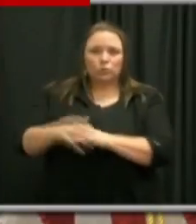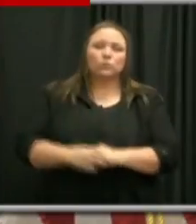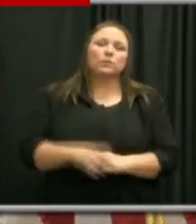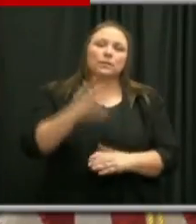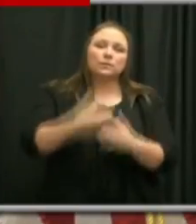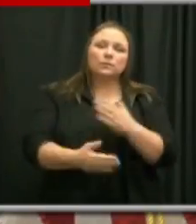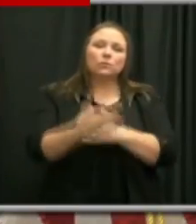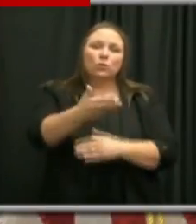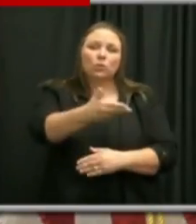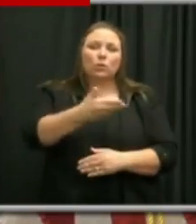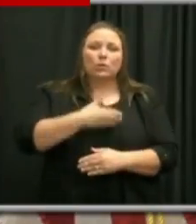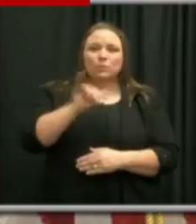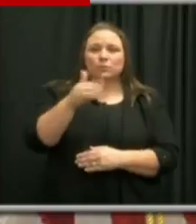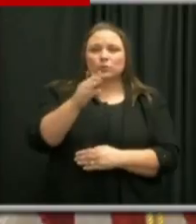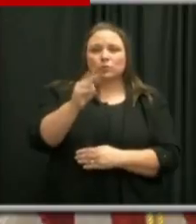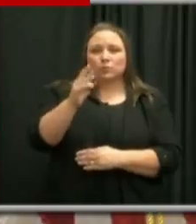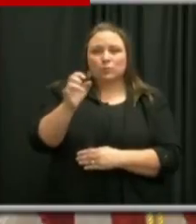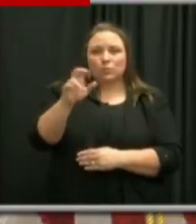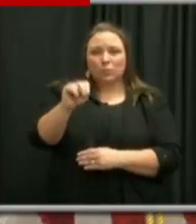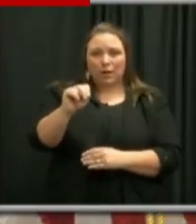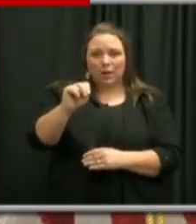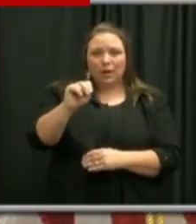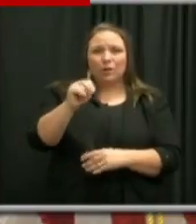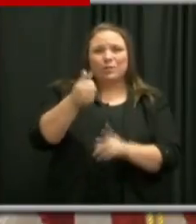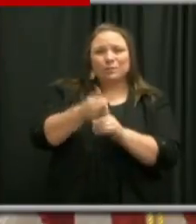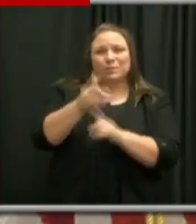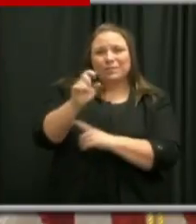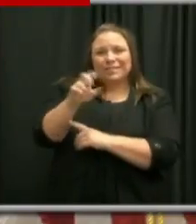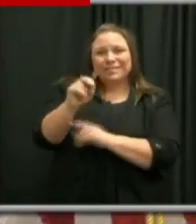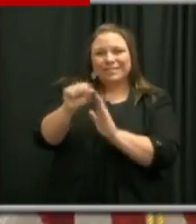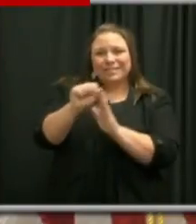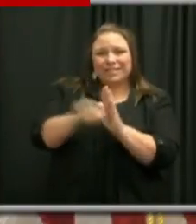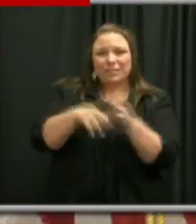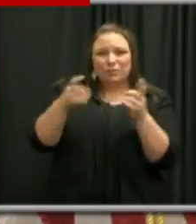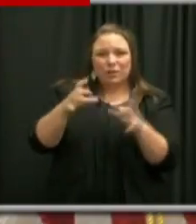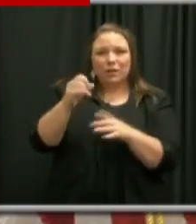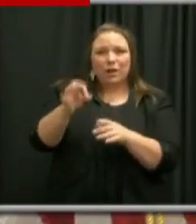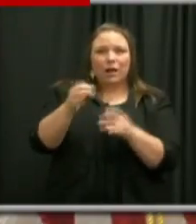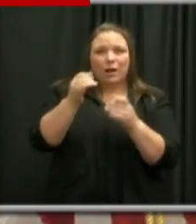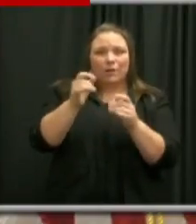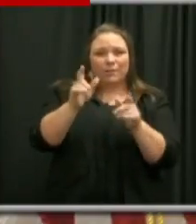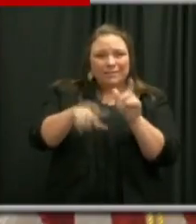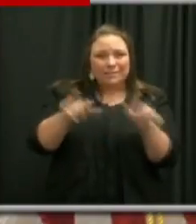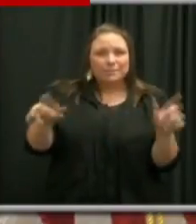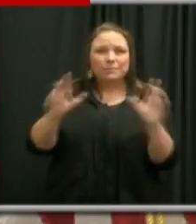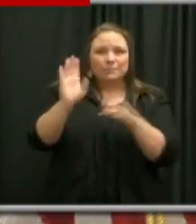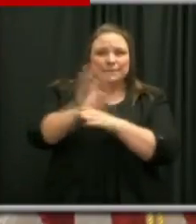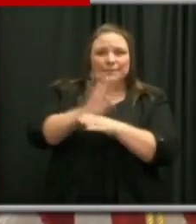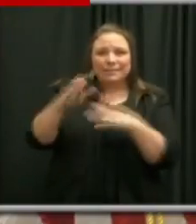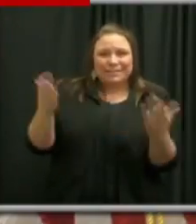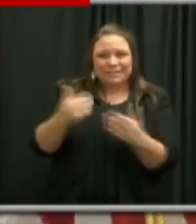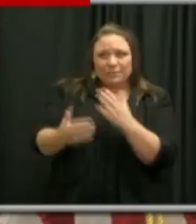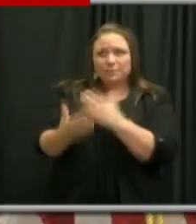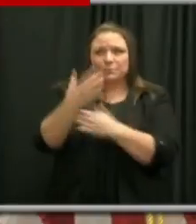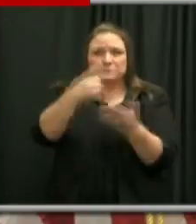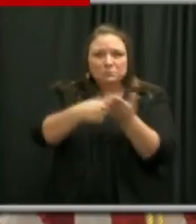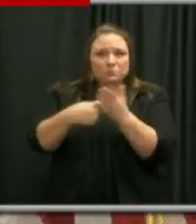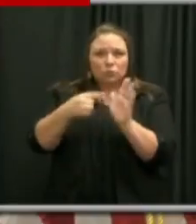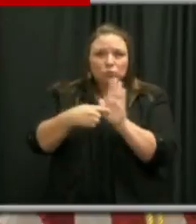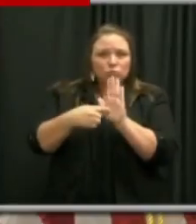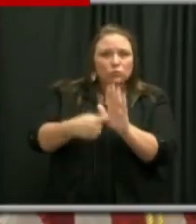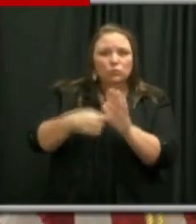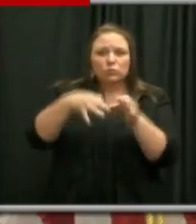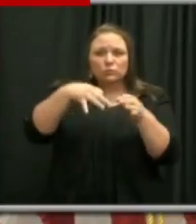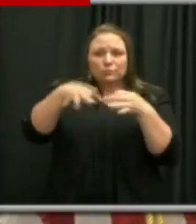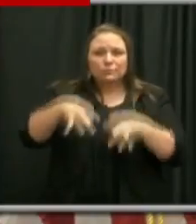Jim Brown, Tennessee State Director of the National Federation of Independent Business, who is here this morning to discuss the reopening